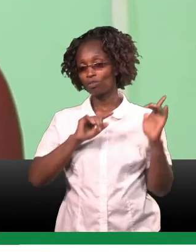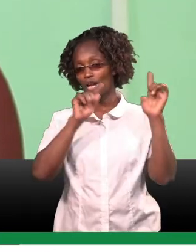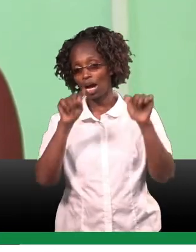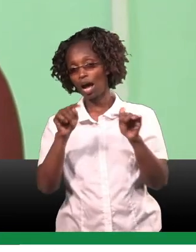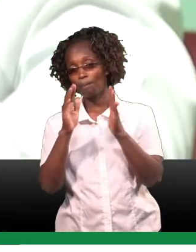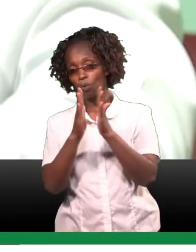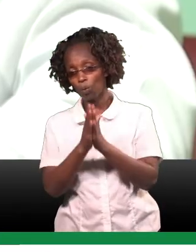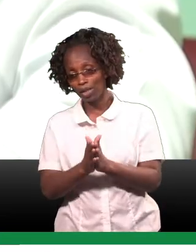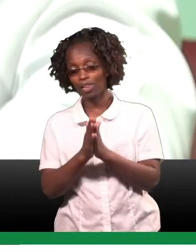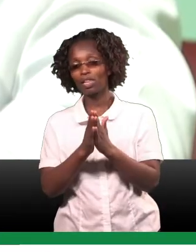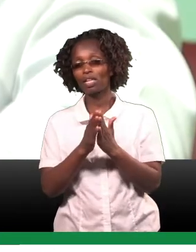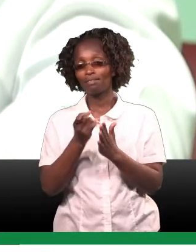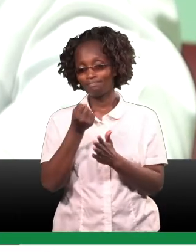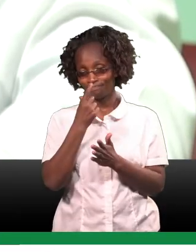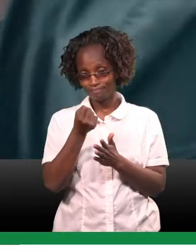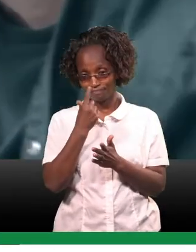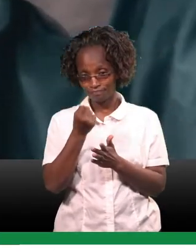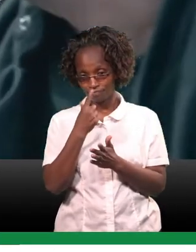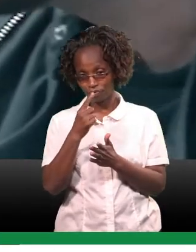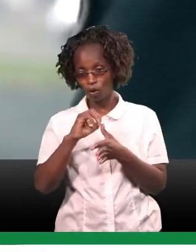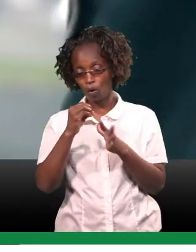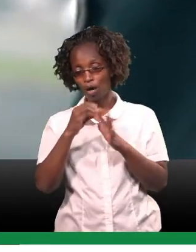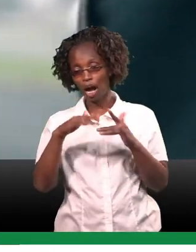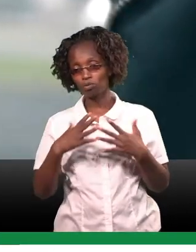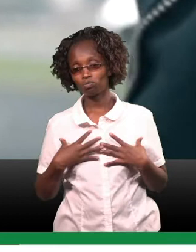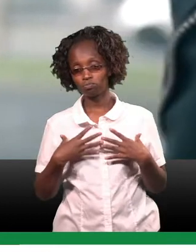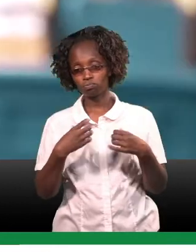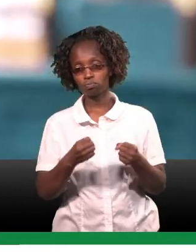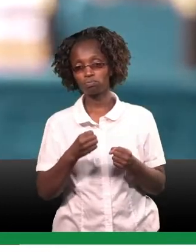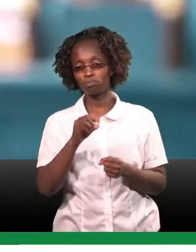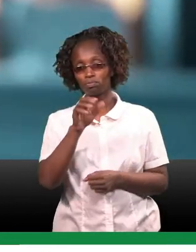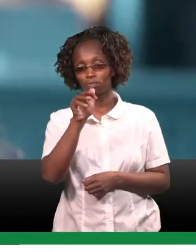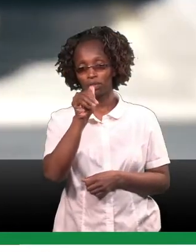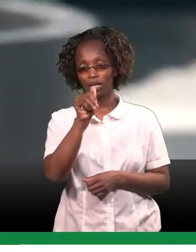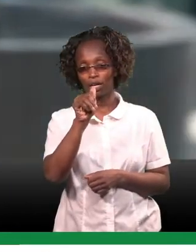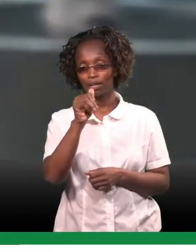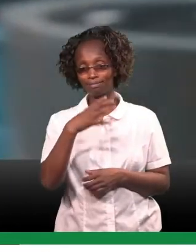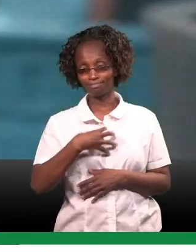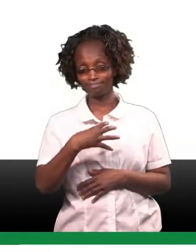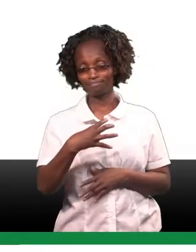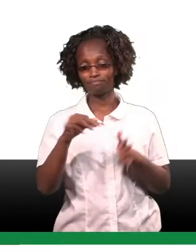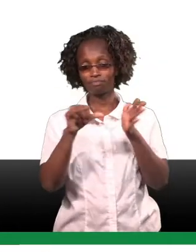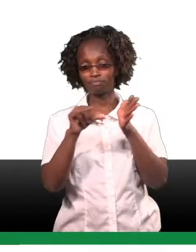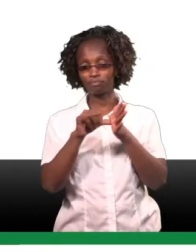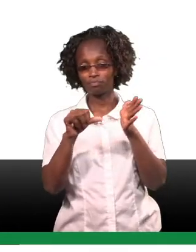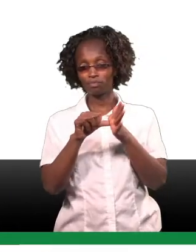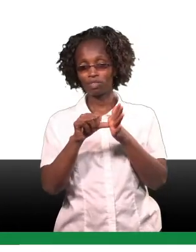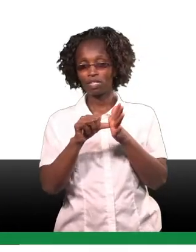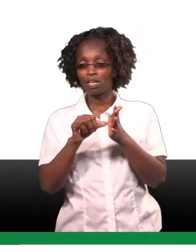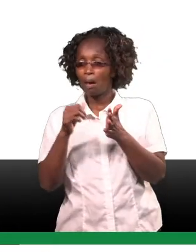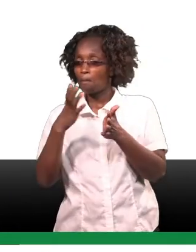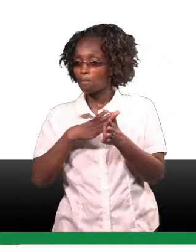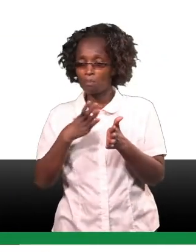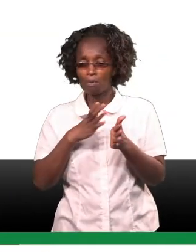diagnosis of asthma. Baadhi yanayochangia kuathiri mtu aliye na ugonjwa huu ni kama vile mzio wa kuvutia